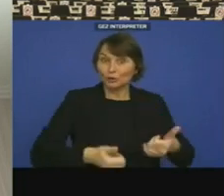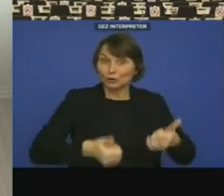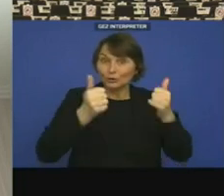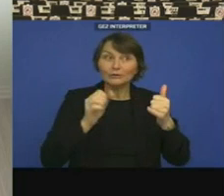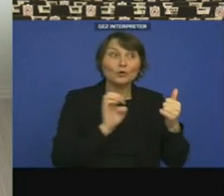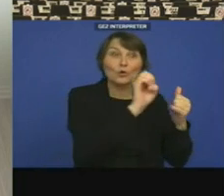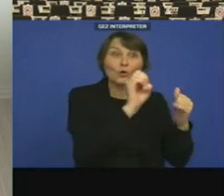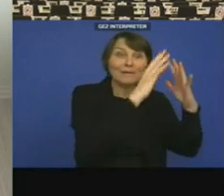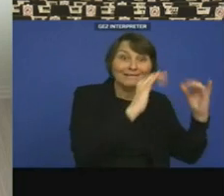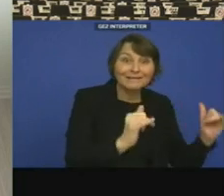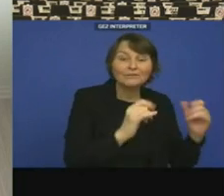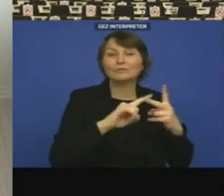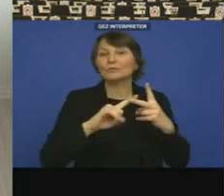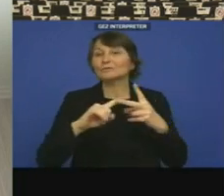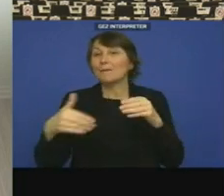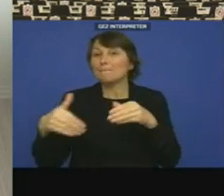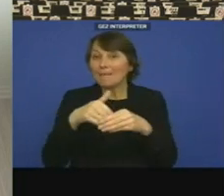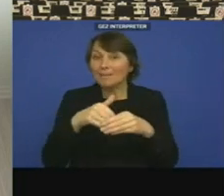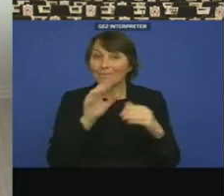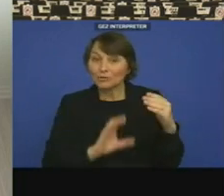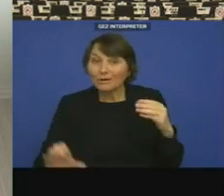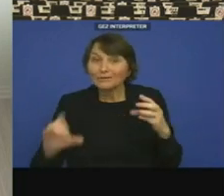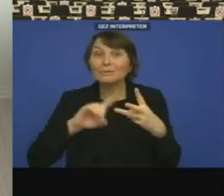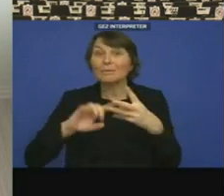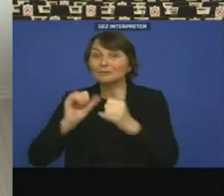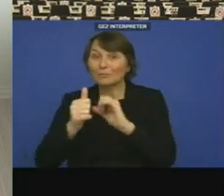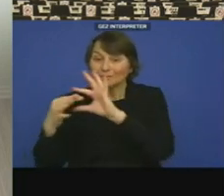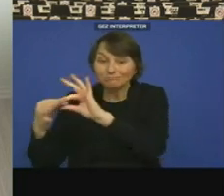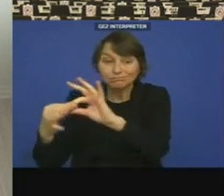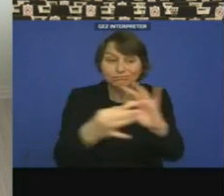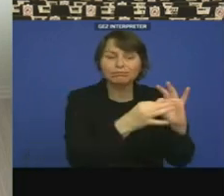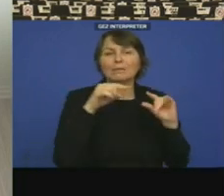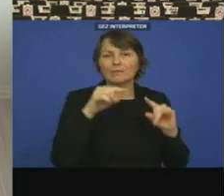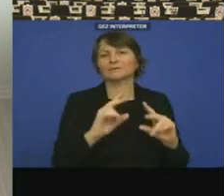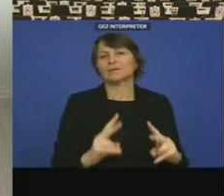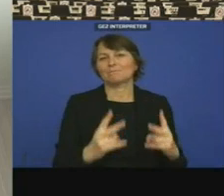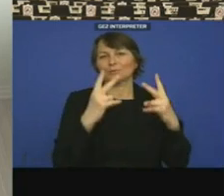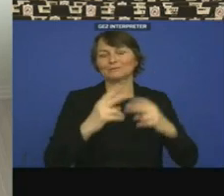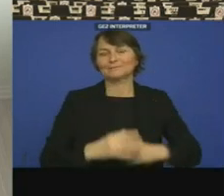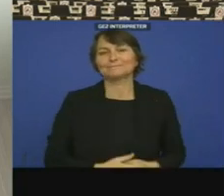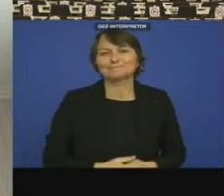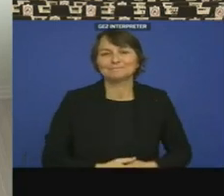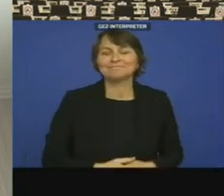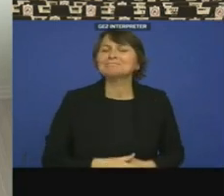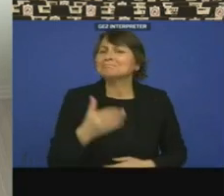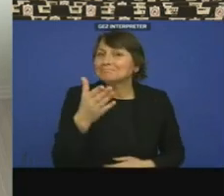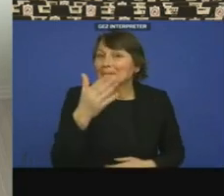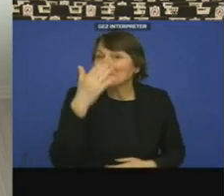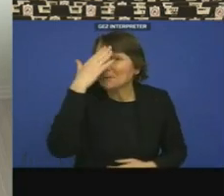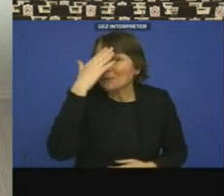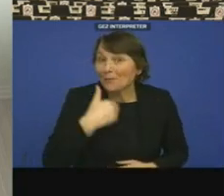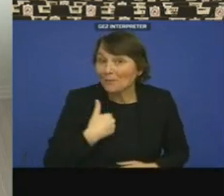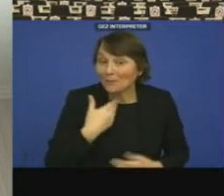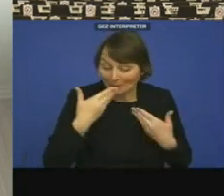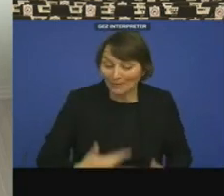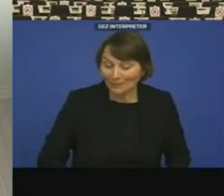member states and sports sector is crucial. Ladies and gentlemen, as you may know, I was a reporter of the